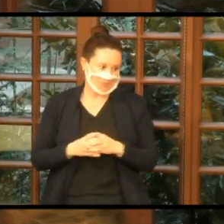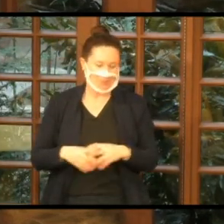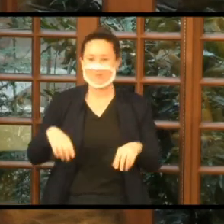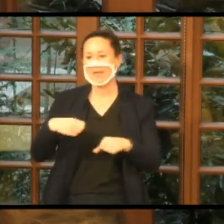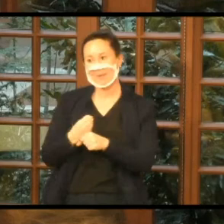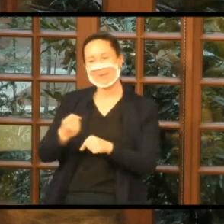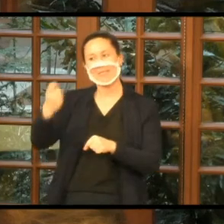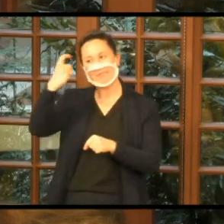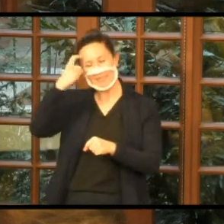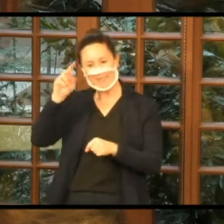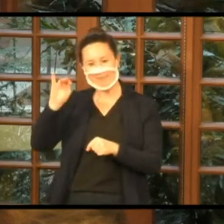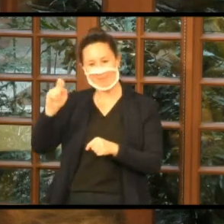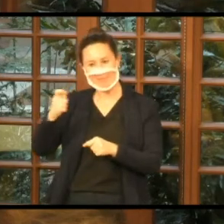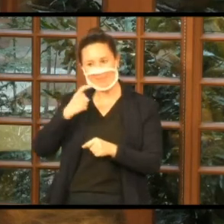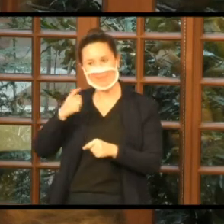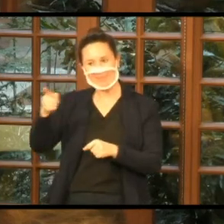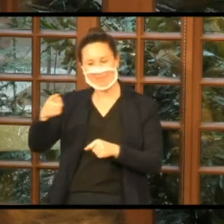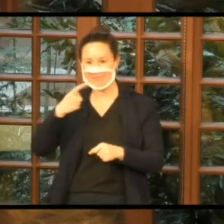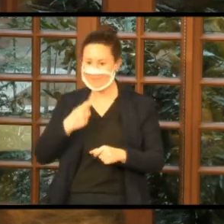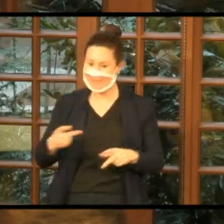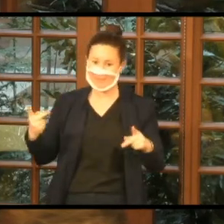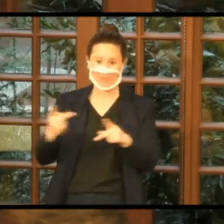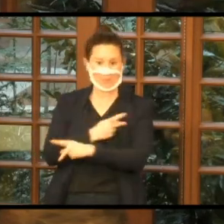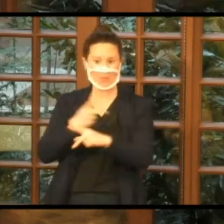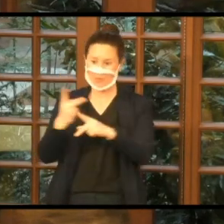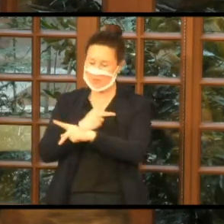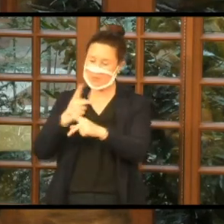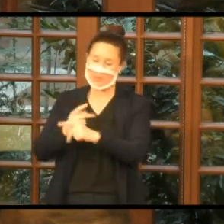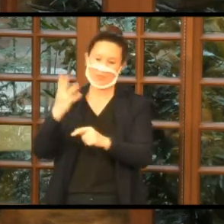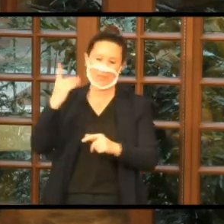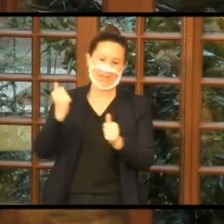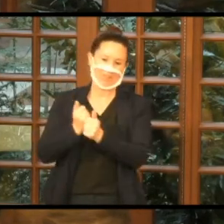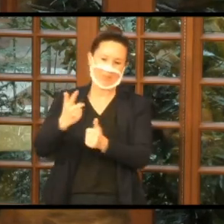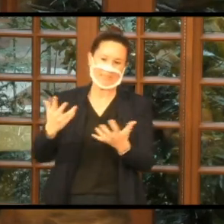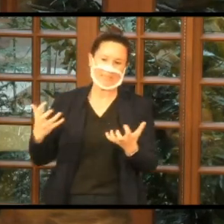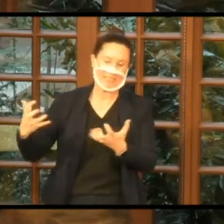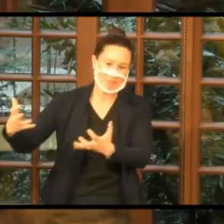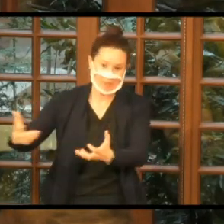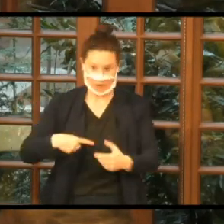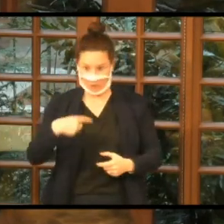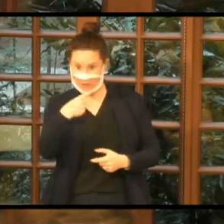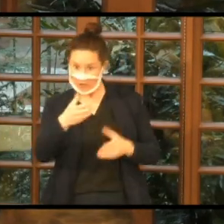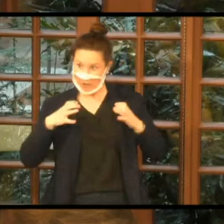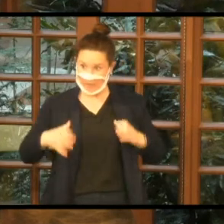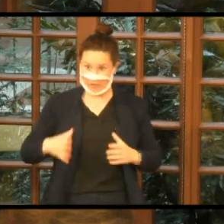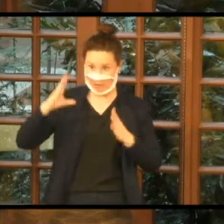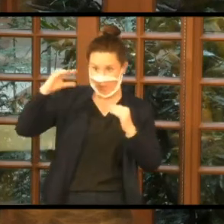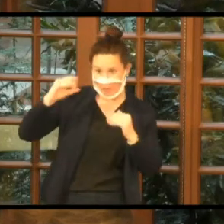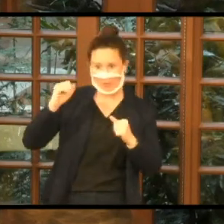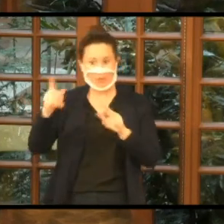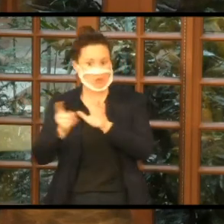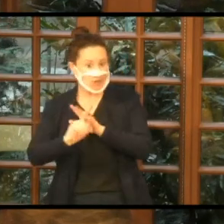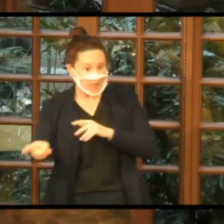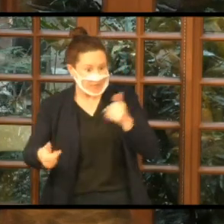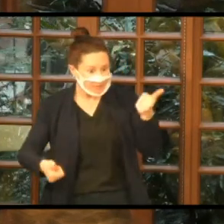Max says. The worse things get, the more desperate everyone is. Do you tell your clients to be hopeful or to run for their lives?